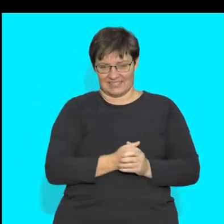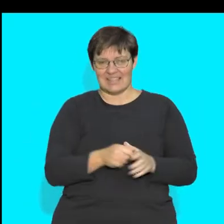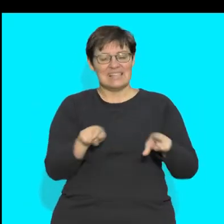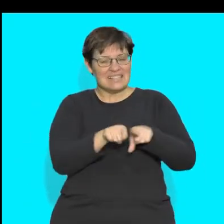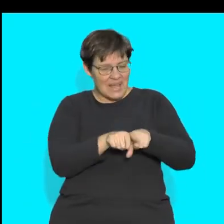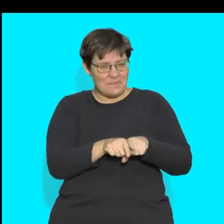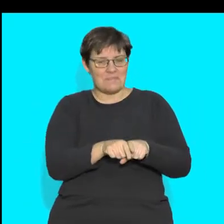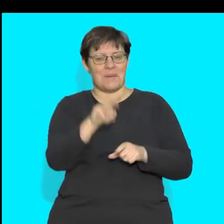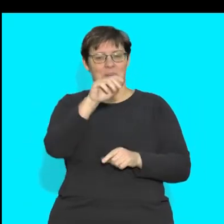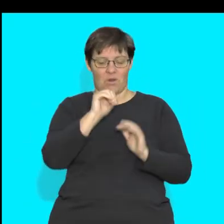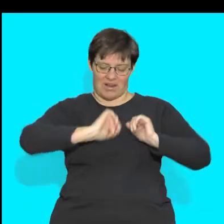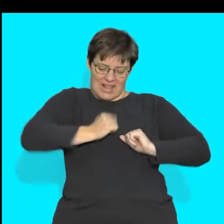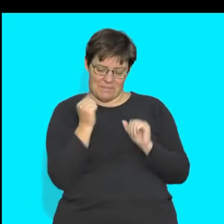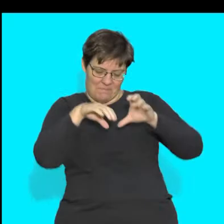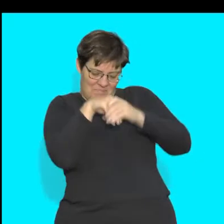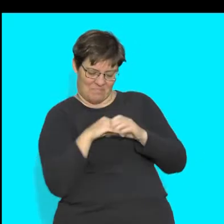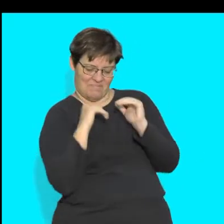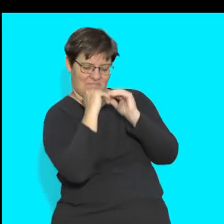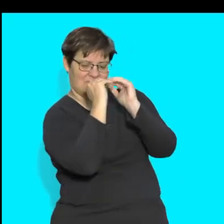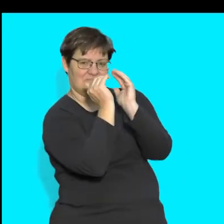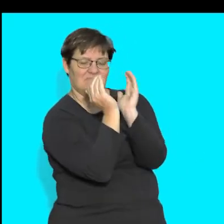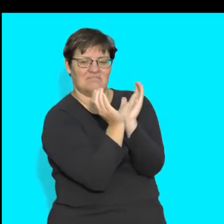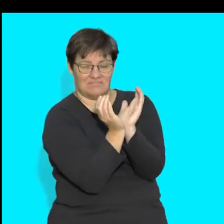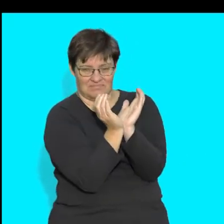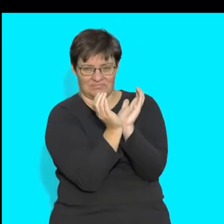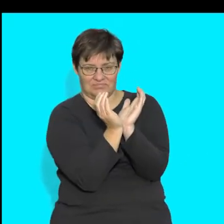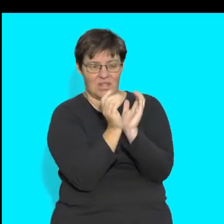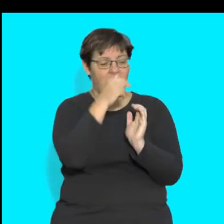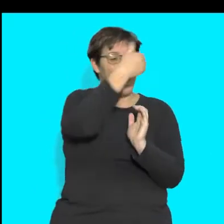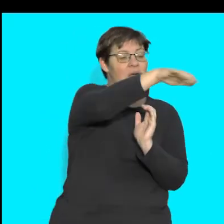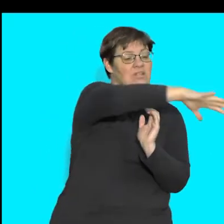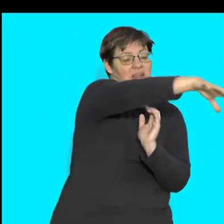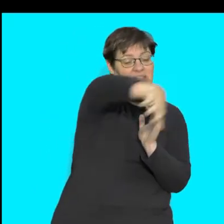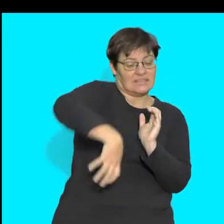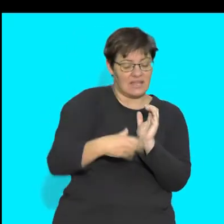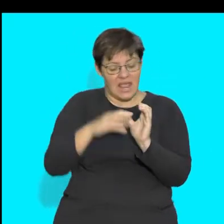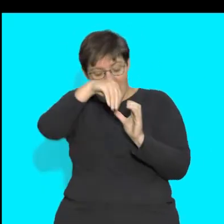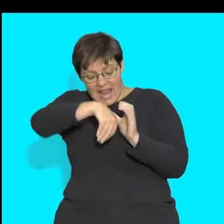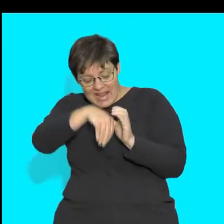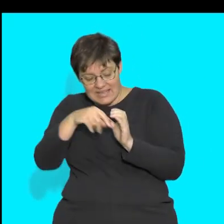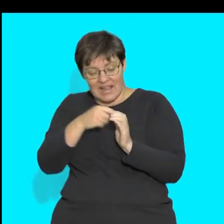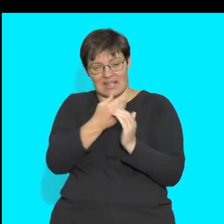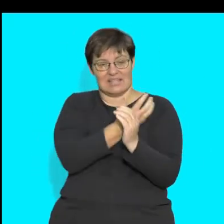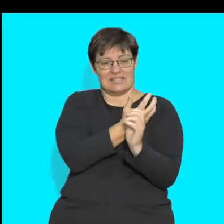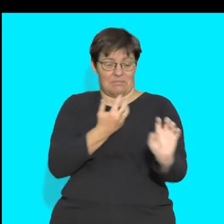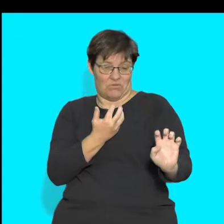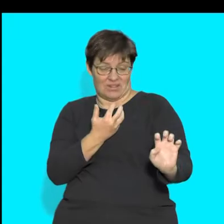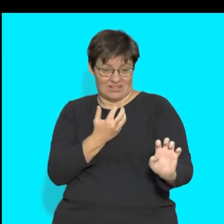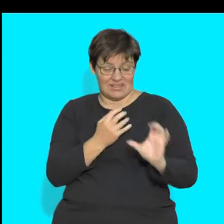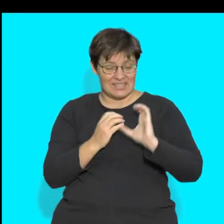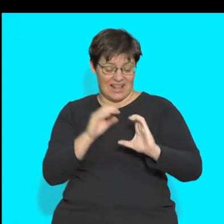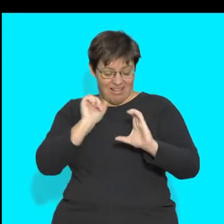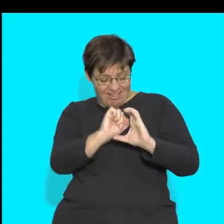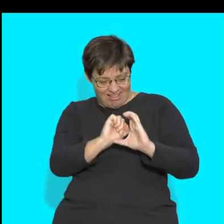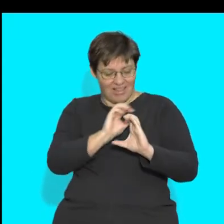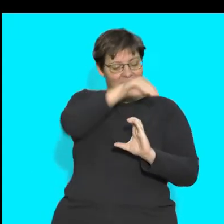cell membrane does, right? It has to separate the inner and the outer. What do I mean by that? Is